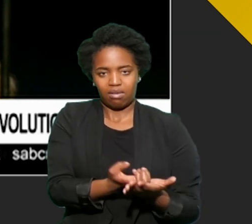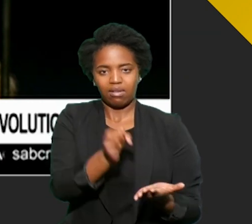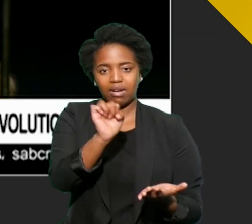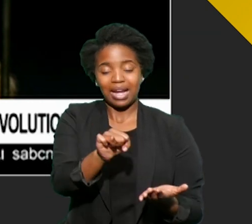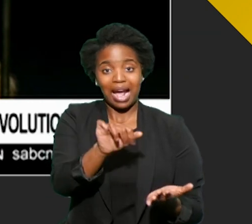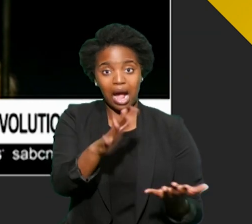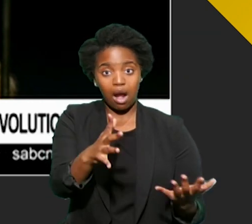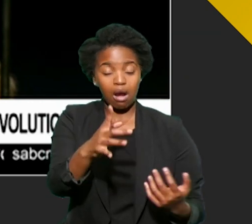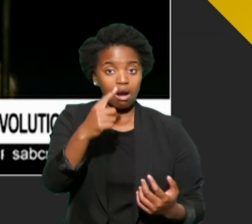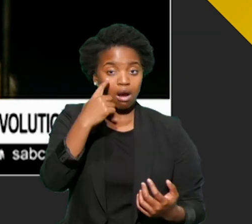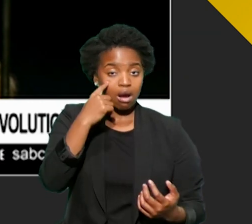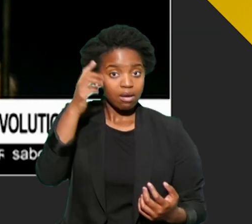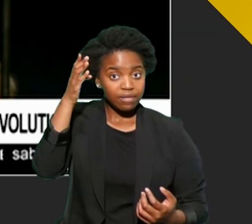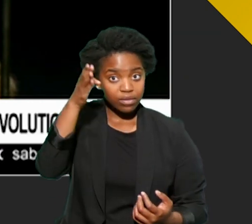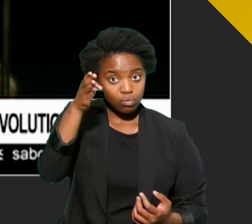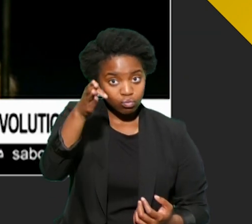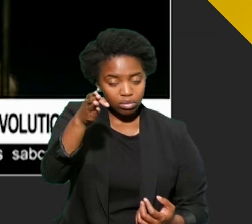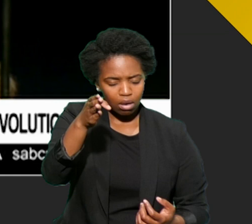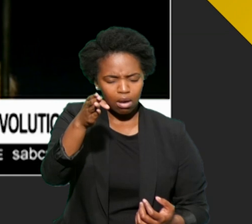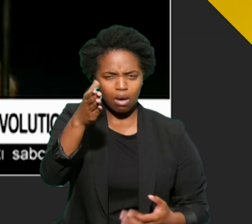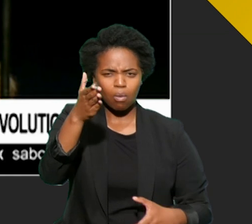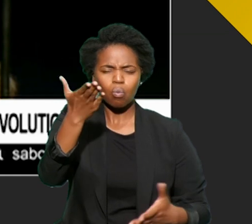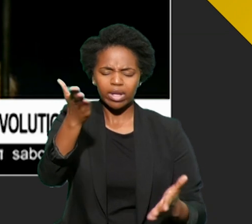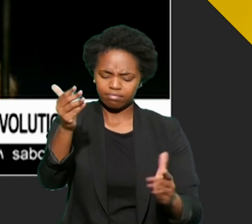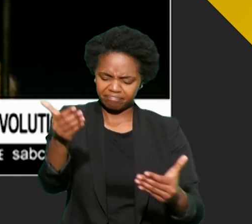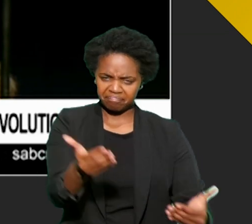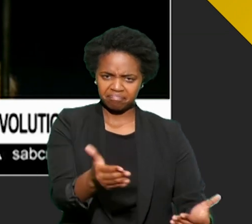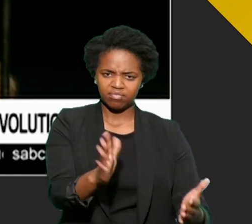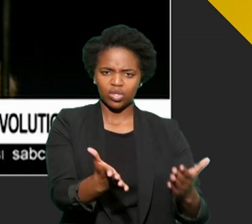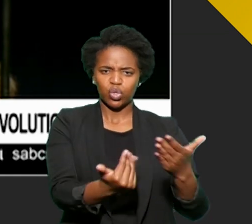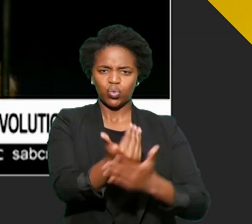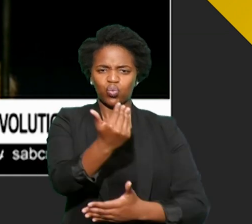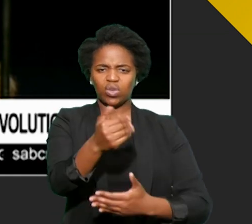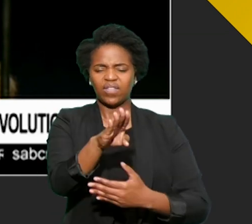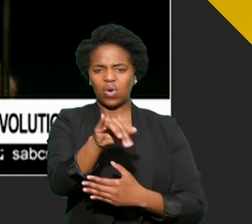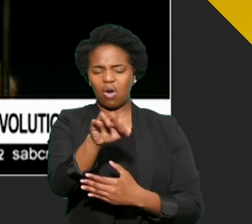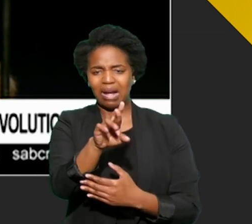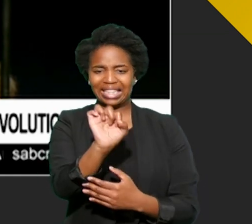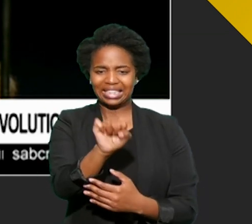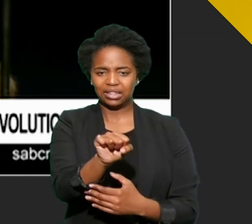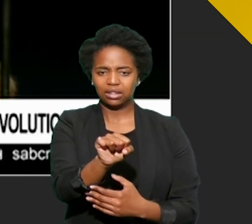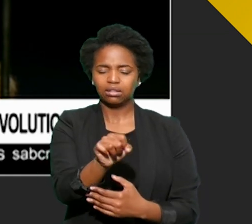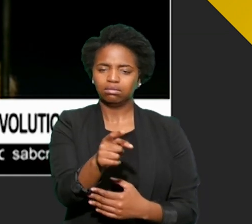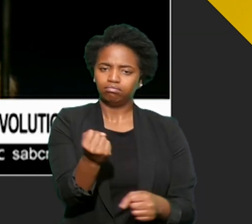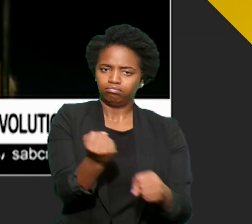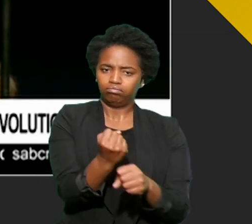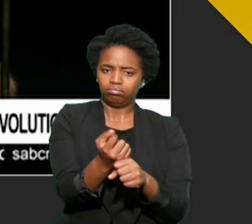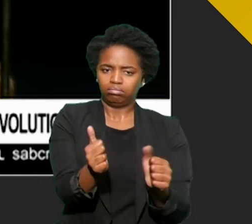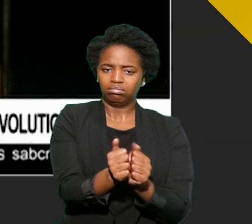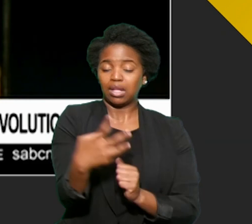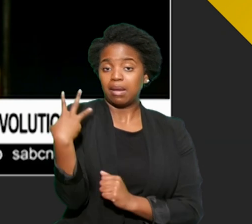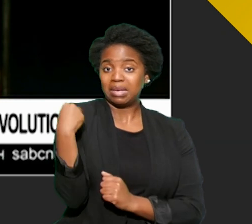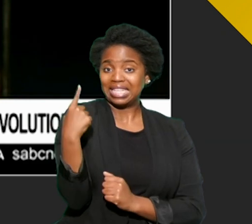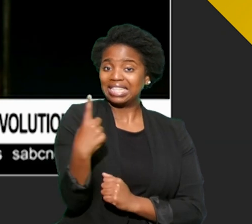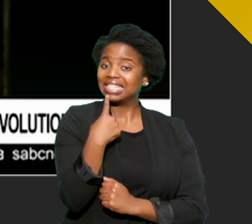our eyes on the future, we welcome the recent forecast by Accenture. Minister